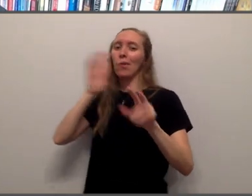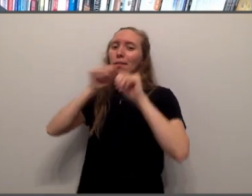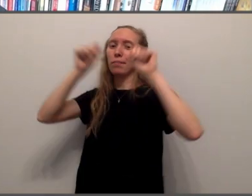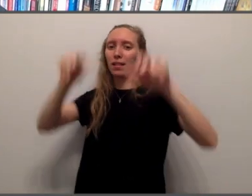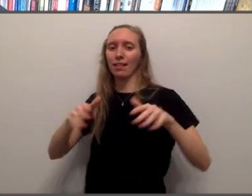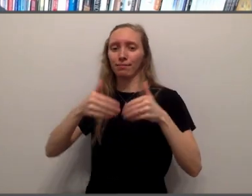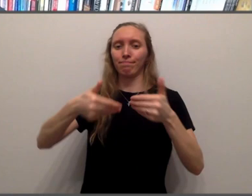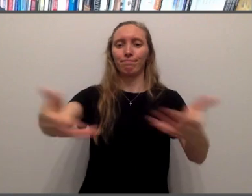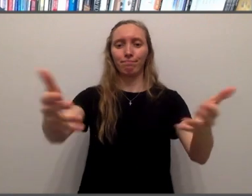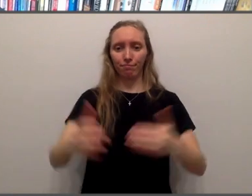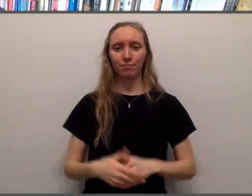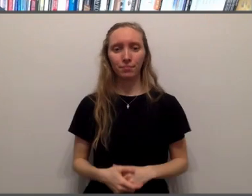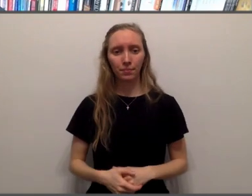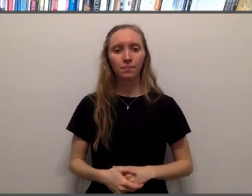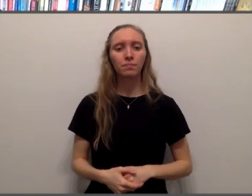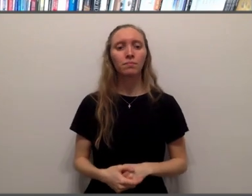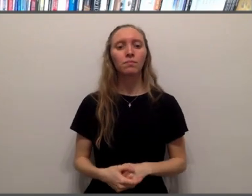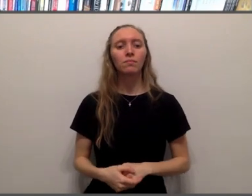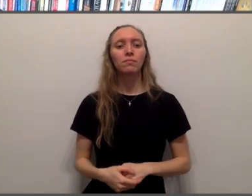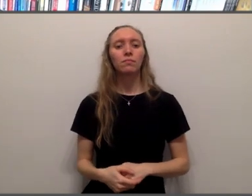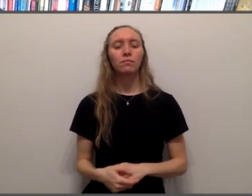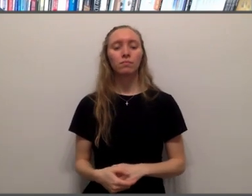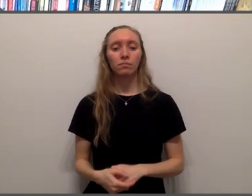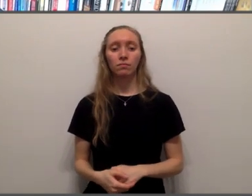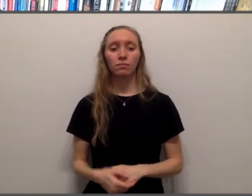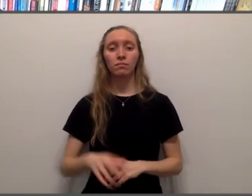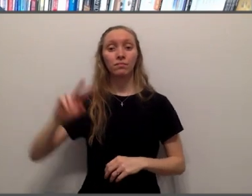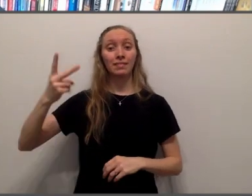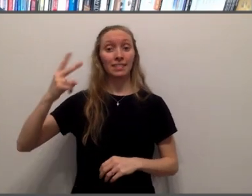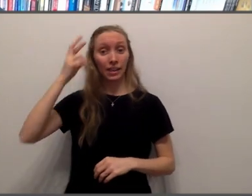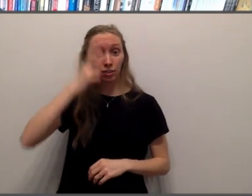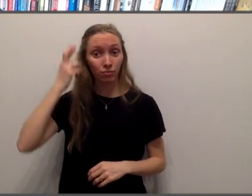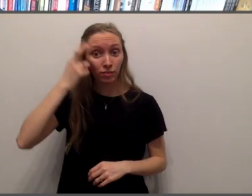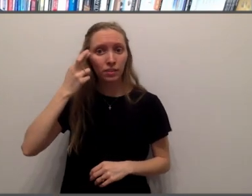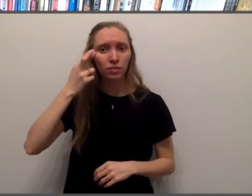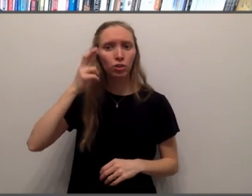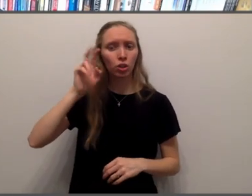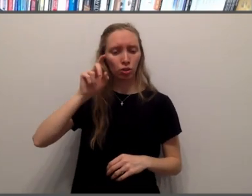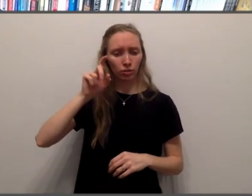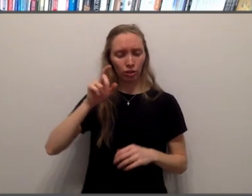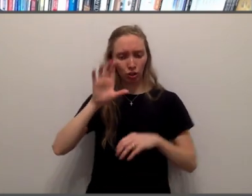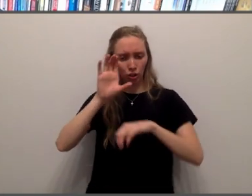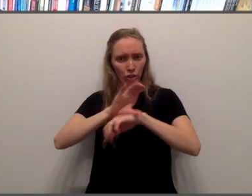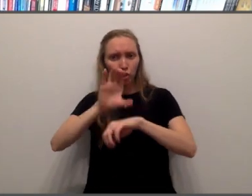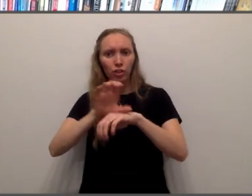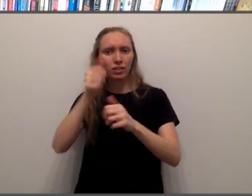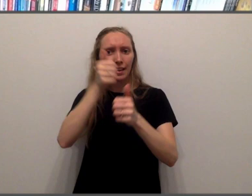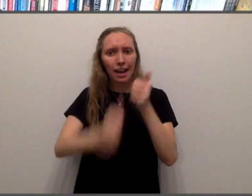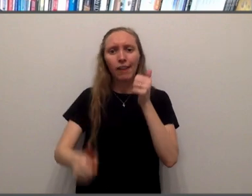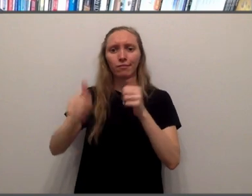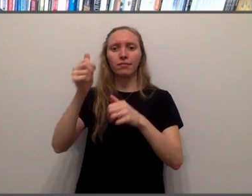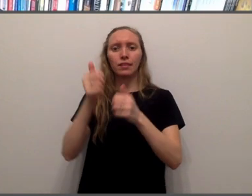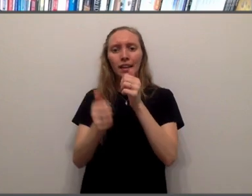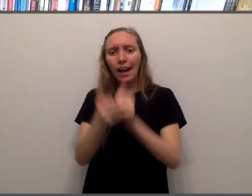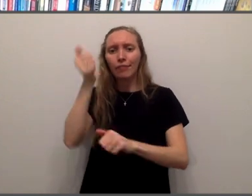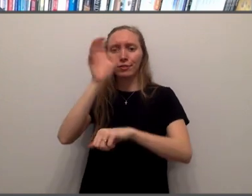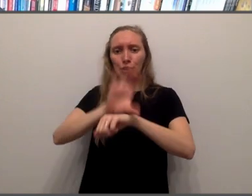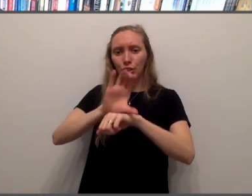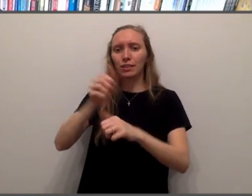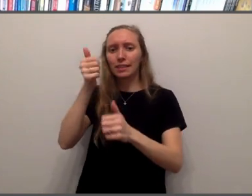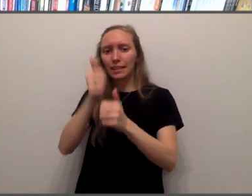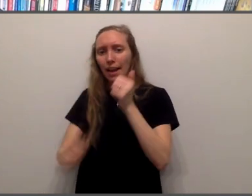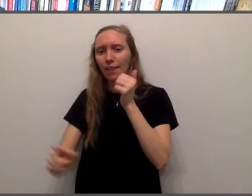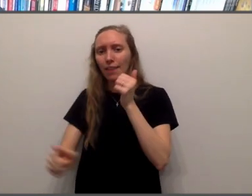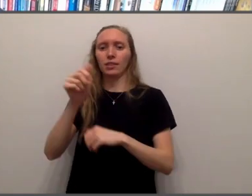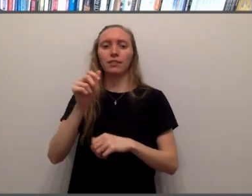second reason why this should be extremely important for every church and every Christian is because it